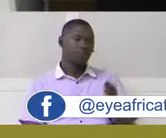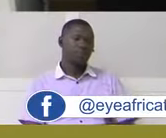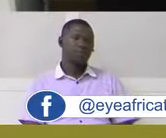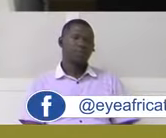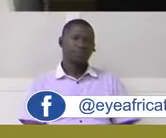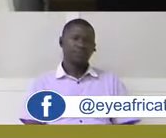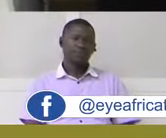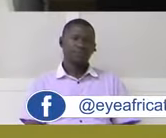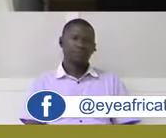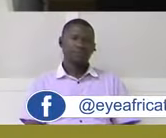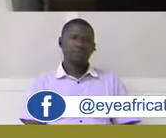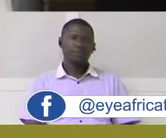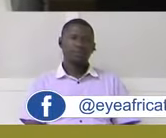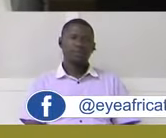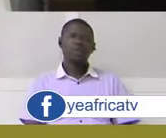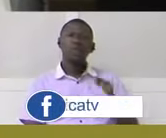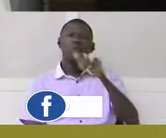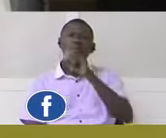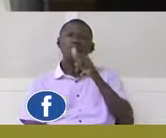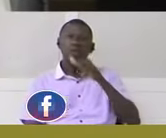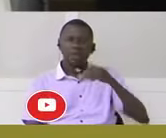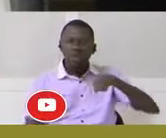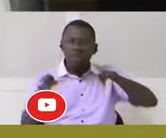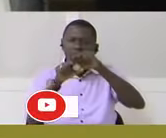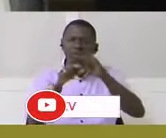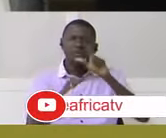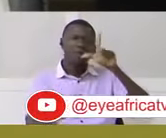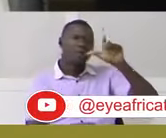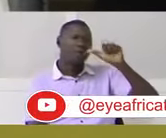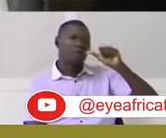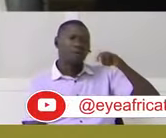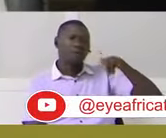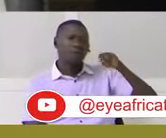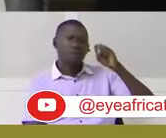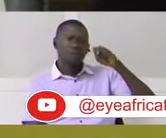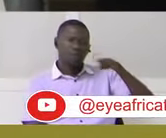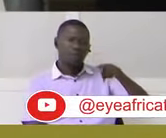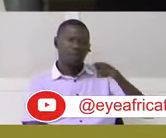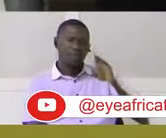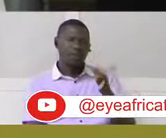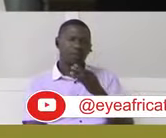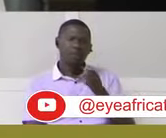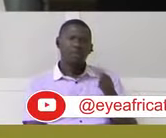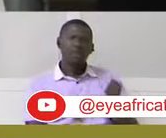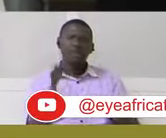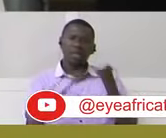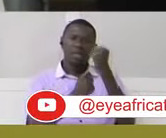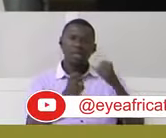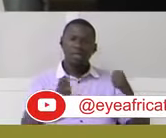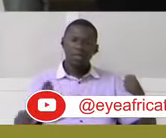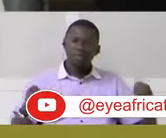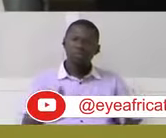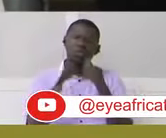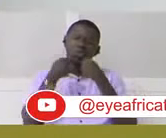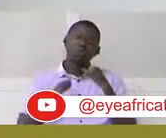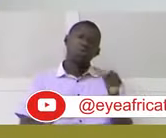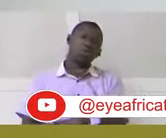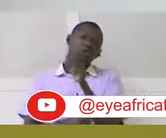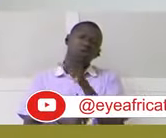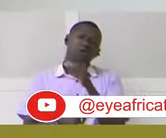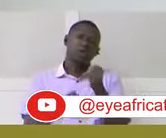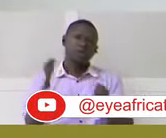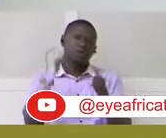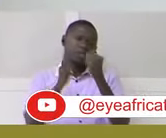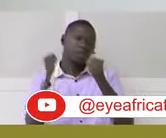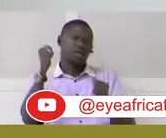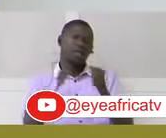Which part of Lamin's car knocked the other car? Lamin Lamoto Minto Mafane Motodo in Taki.